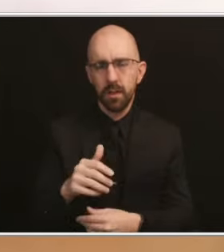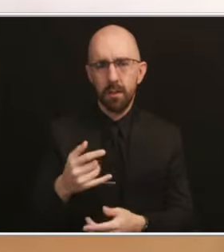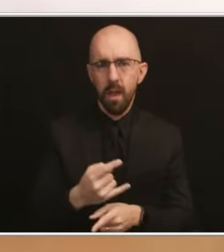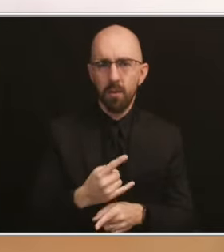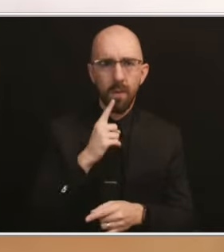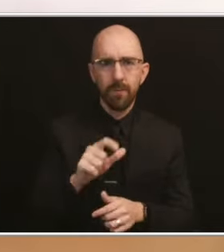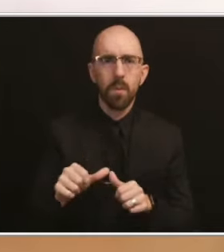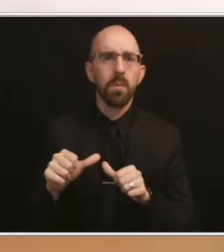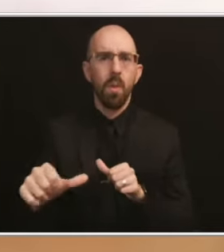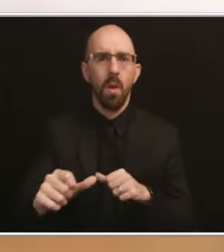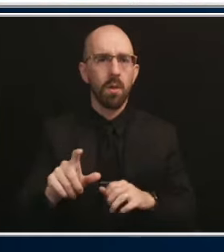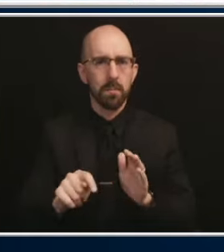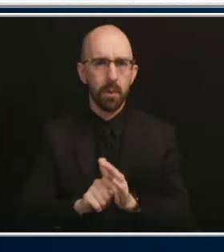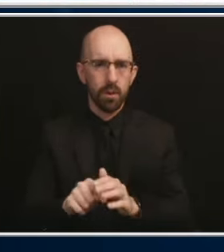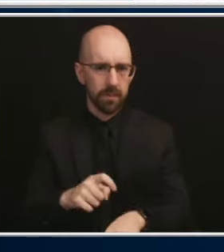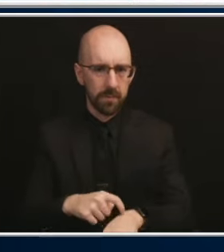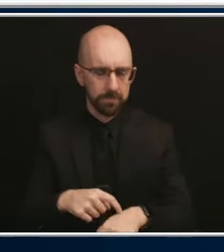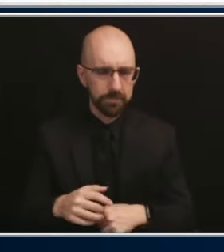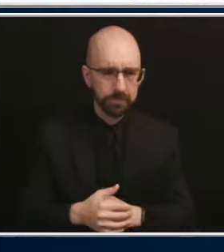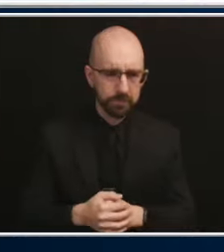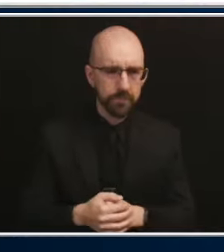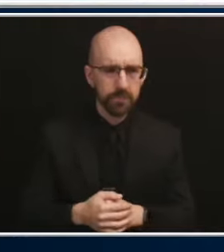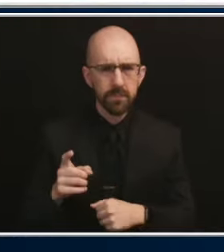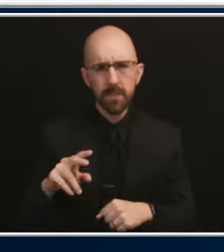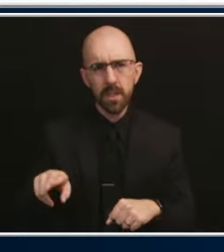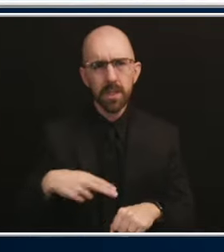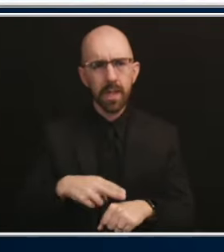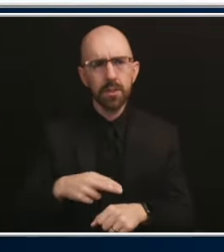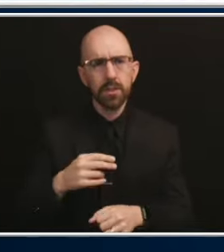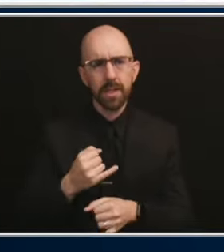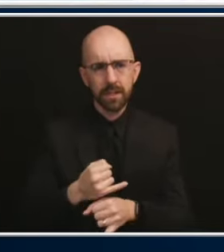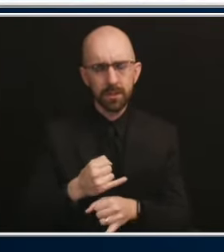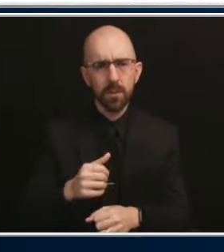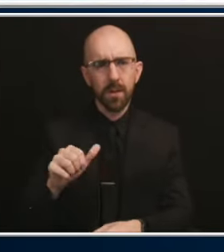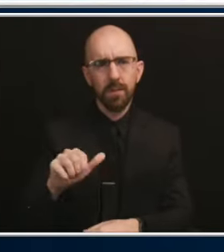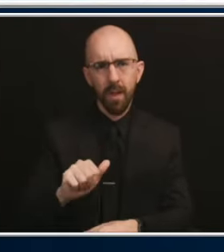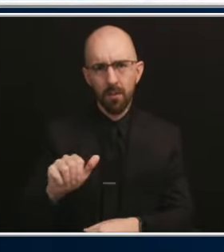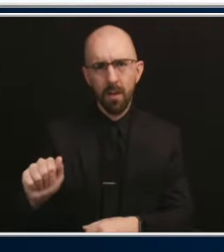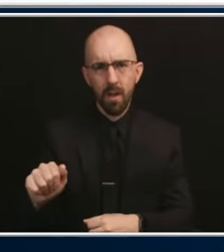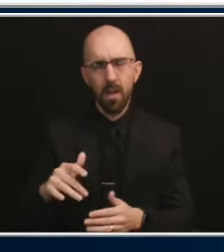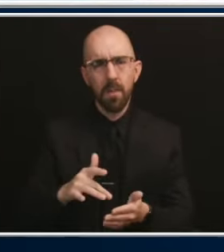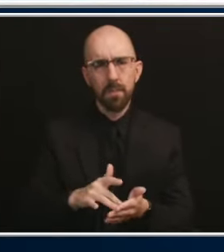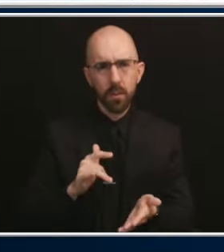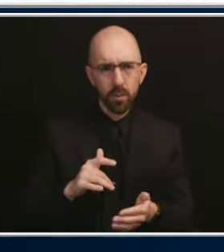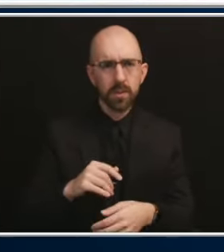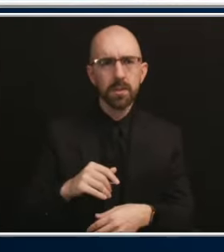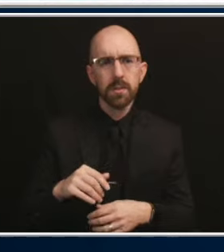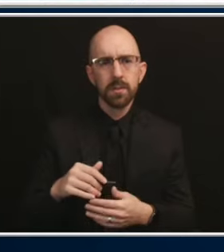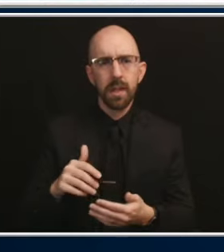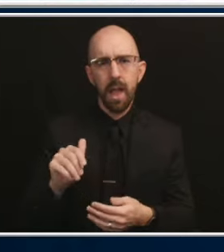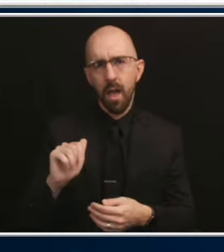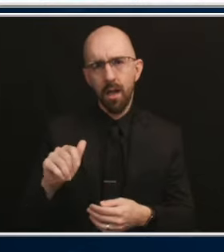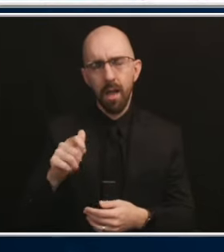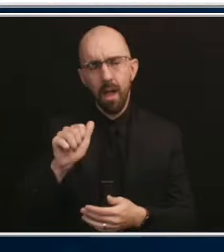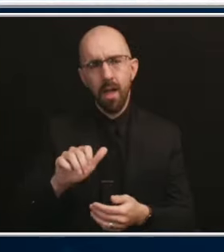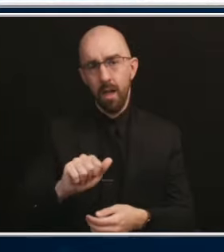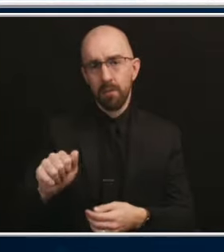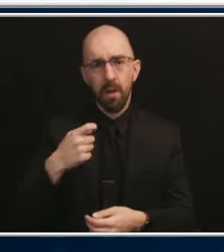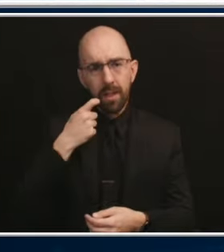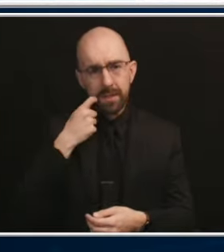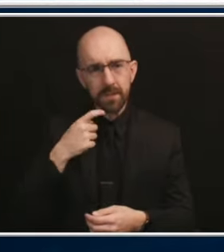time. So the National Institute of Alcohol Abuse and Alcoholism says a standard drink contains about